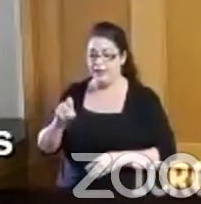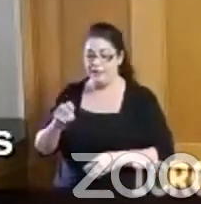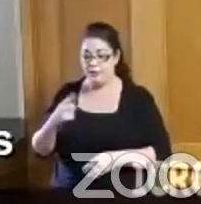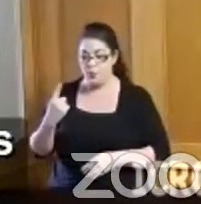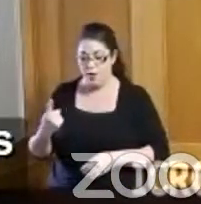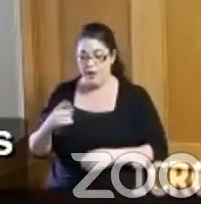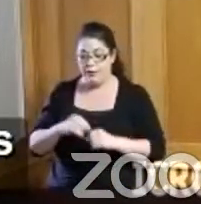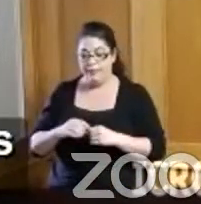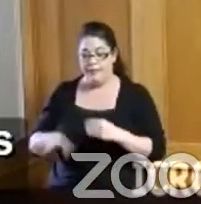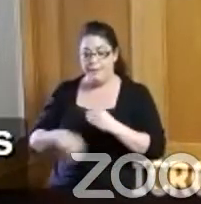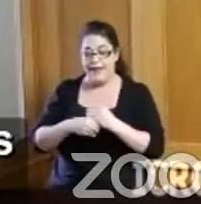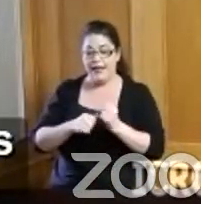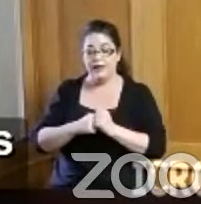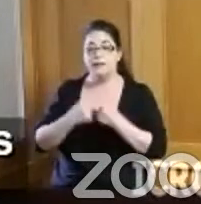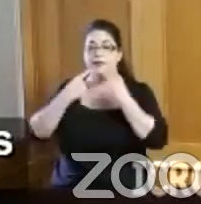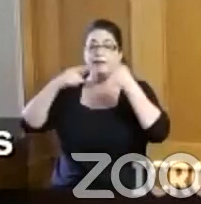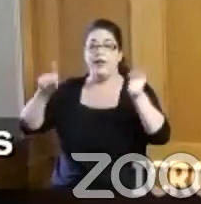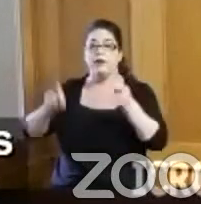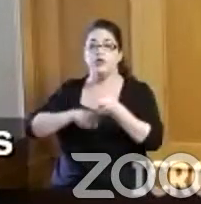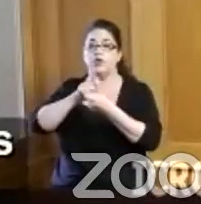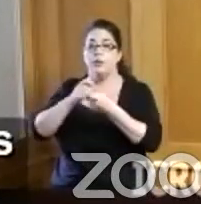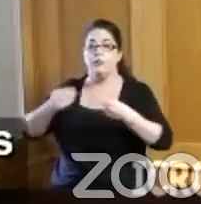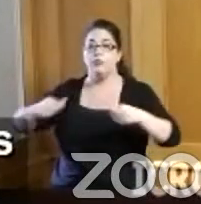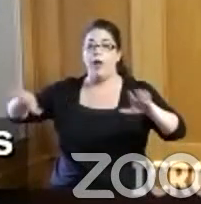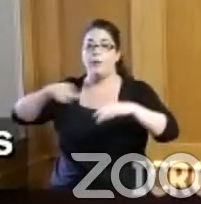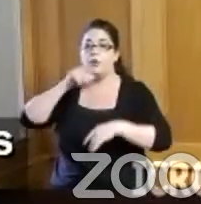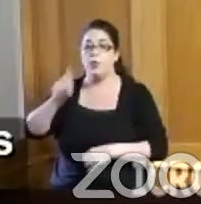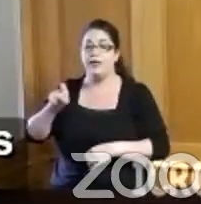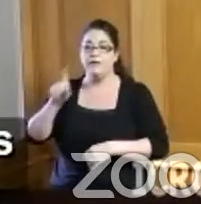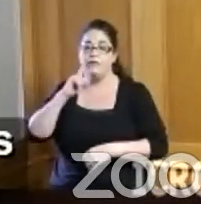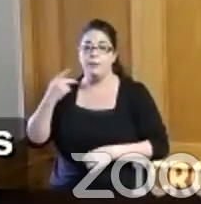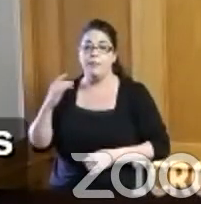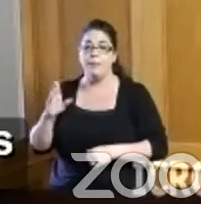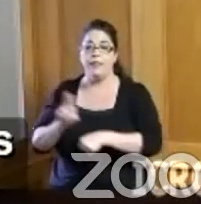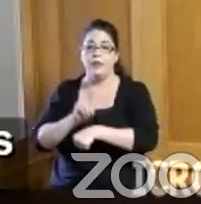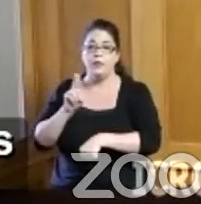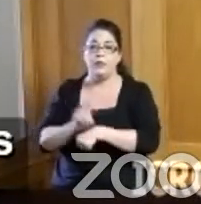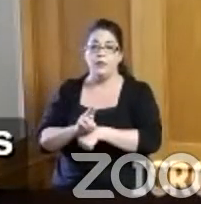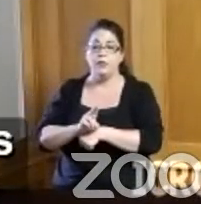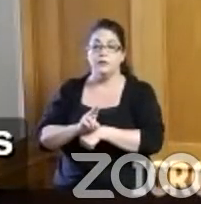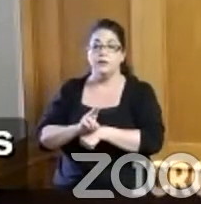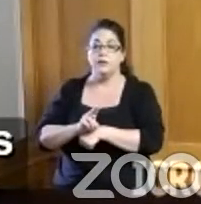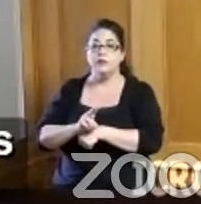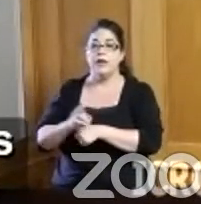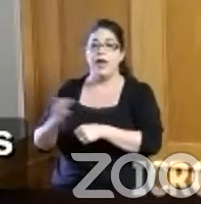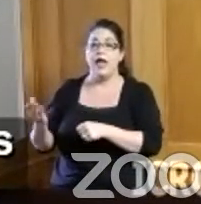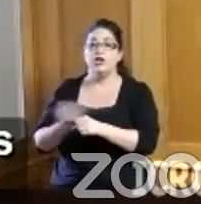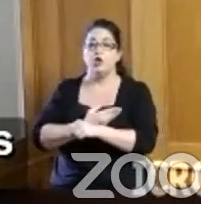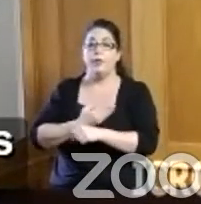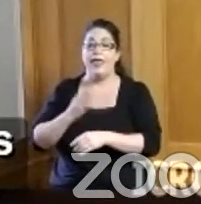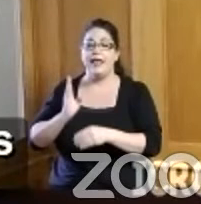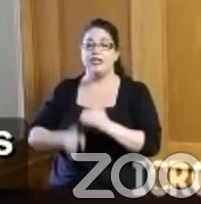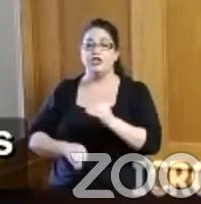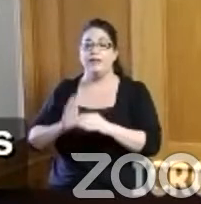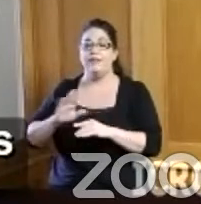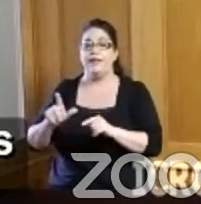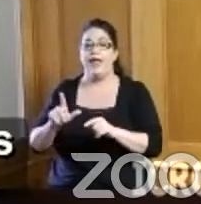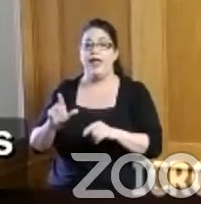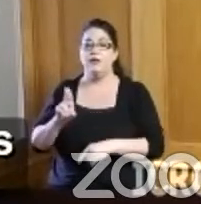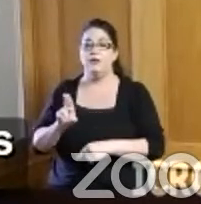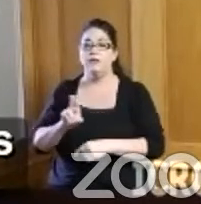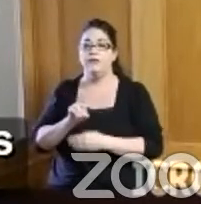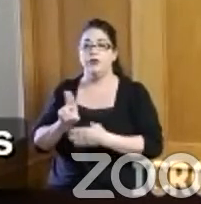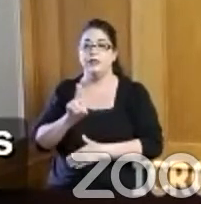is a resolution declaring certain property no longer needed for public use and authorizing the termination of the present lease agreement with the University of